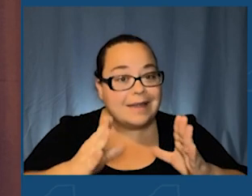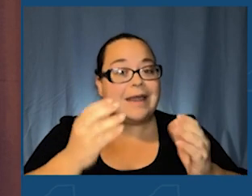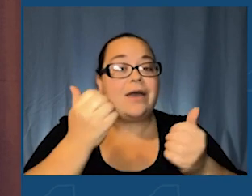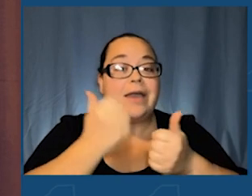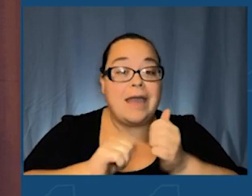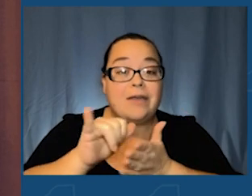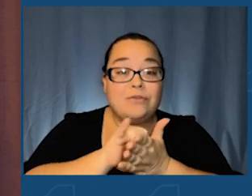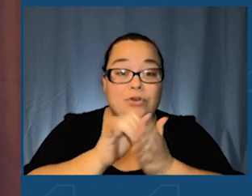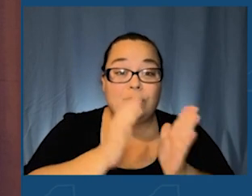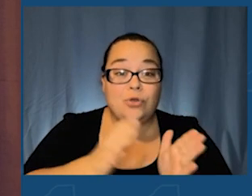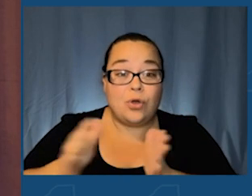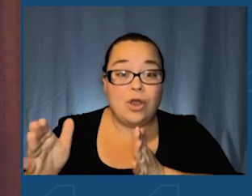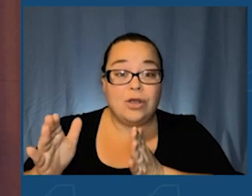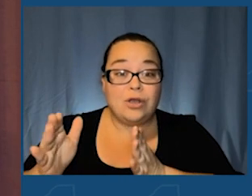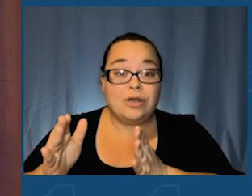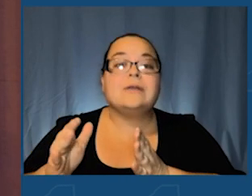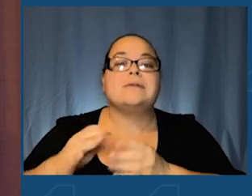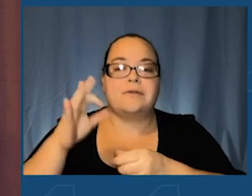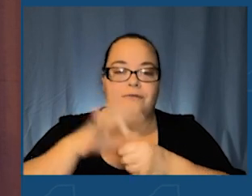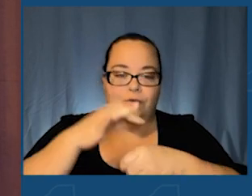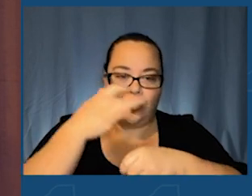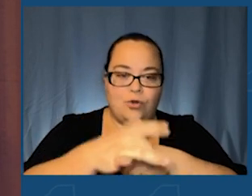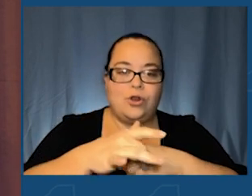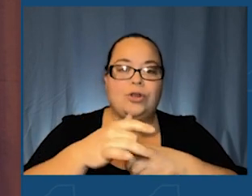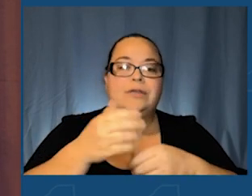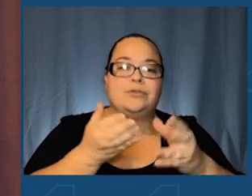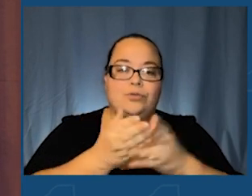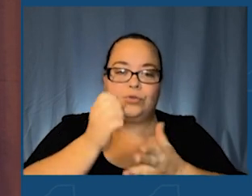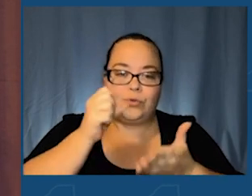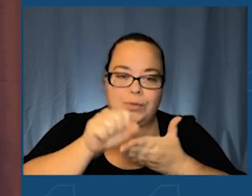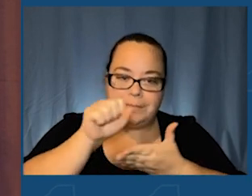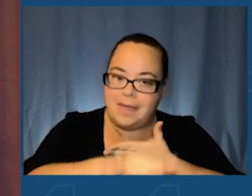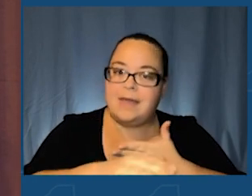mail. Thank you, Majority Leader Mike Gianaris.